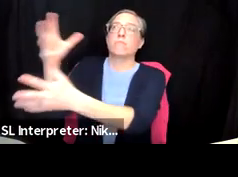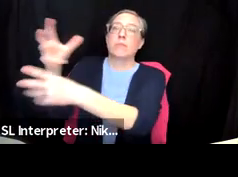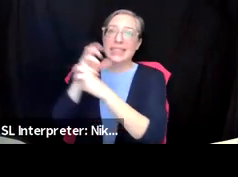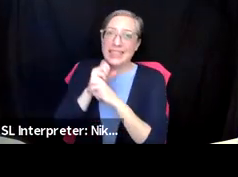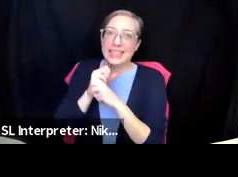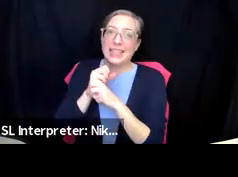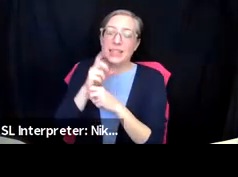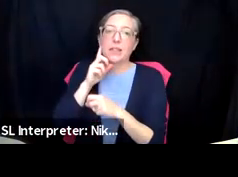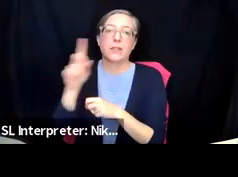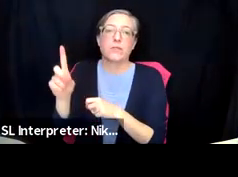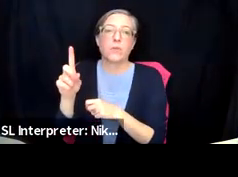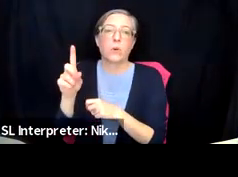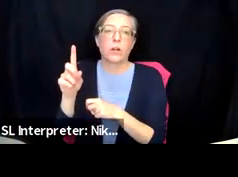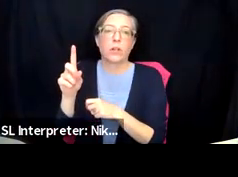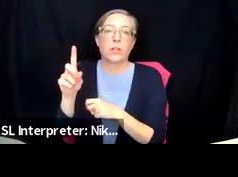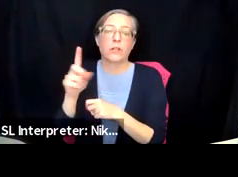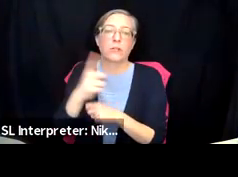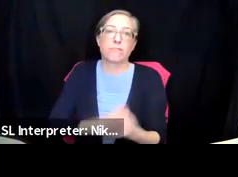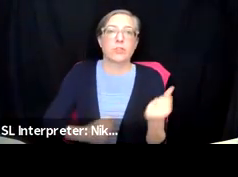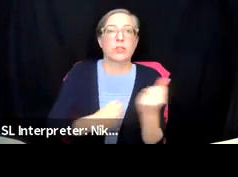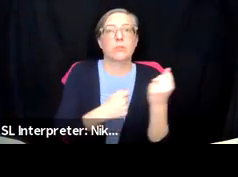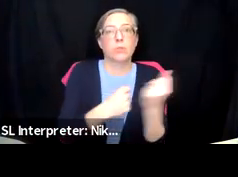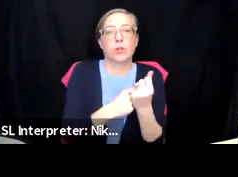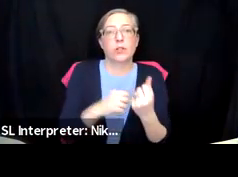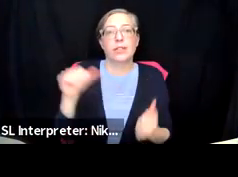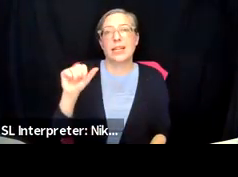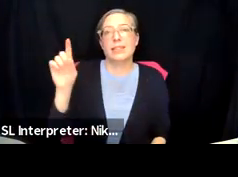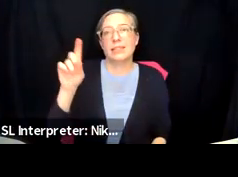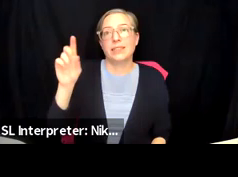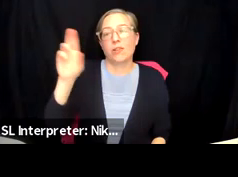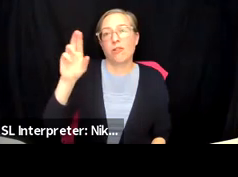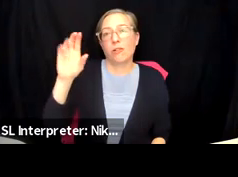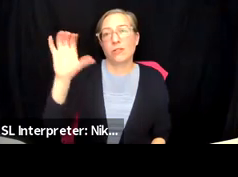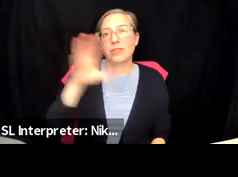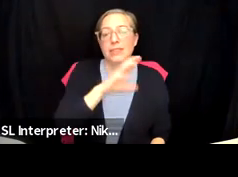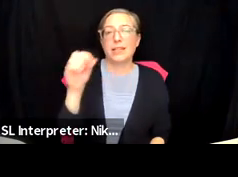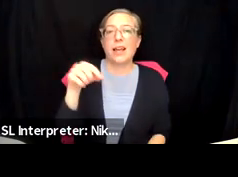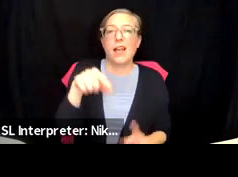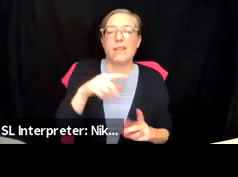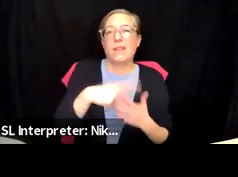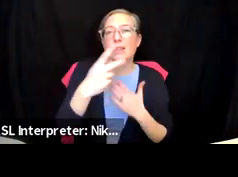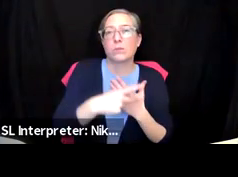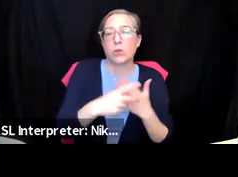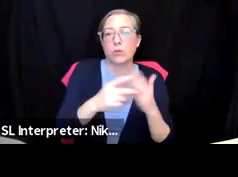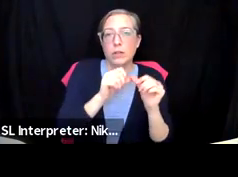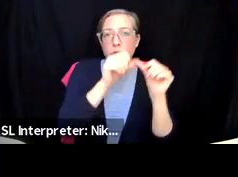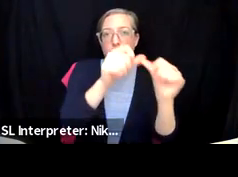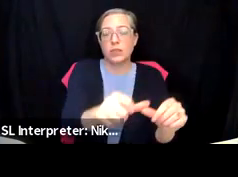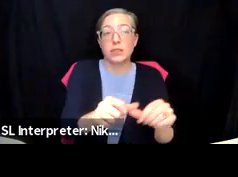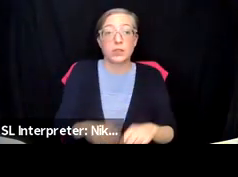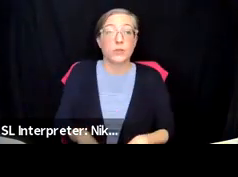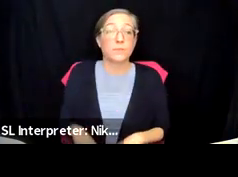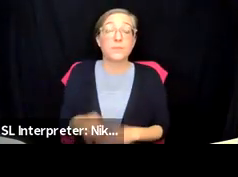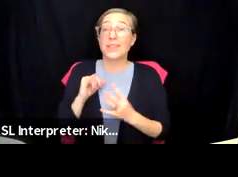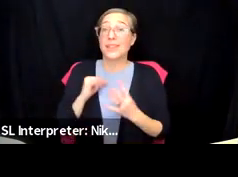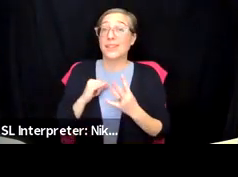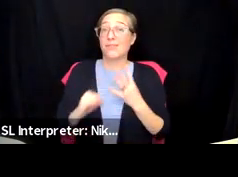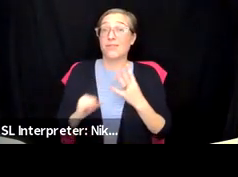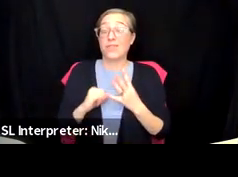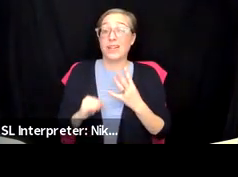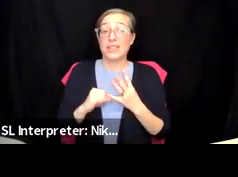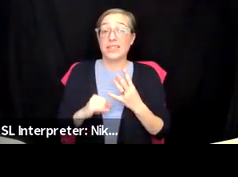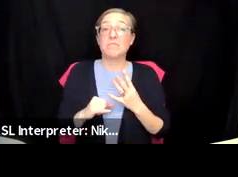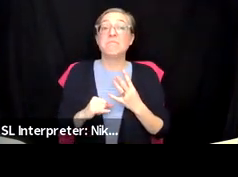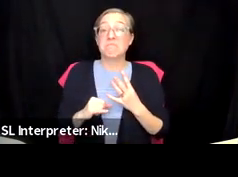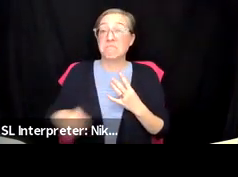The ADRC providers are working hard to make this happen. Finally, plans are being made to integrate the